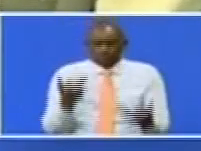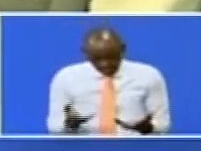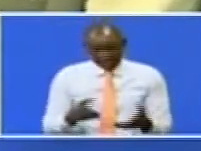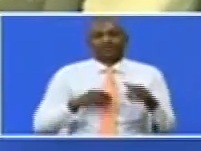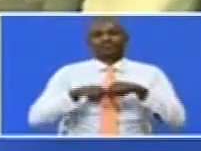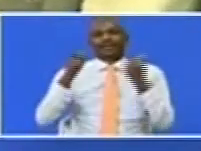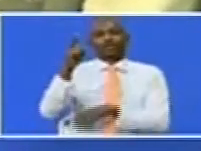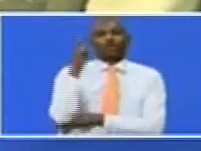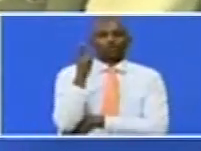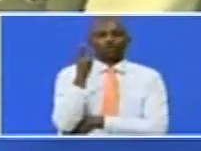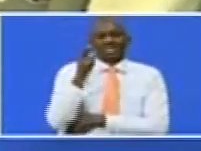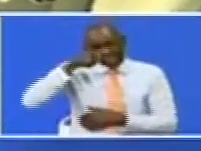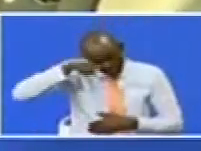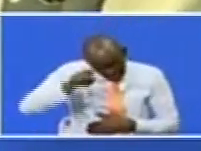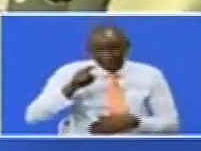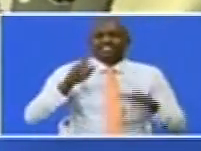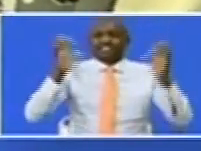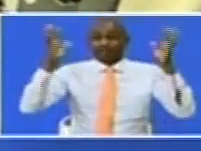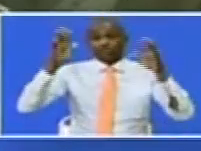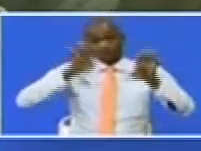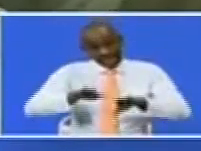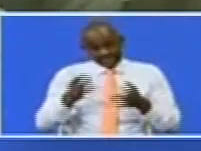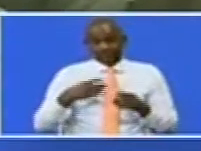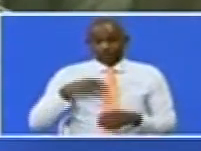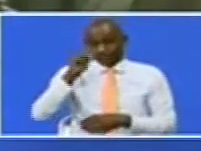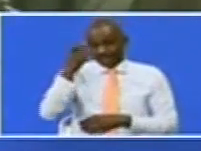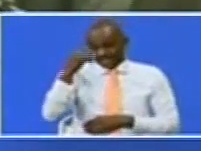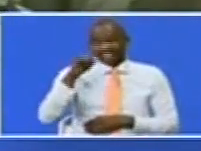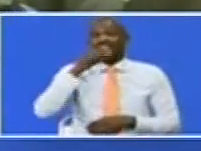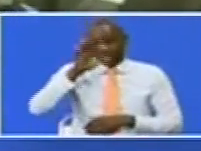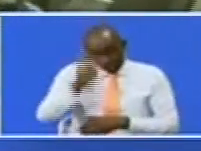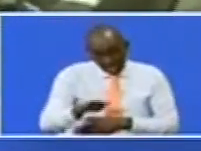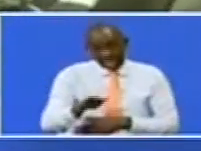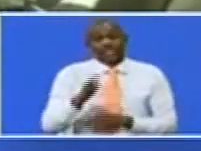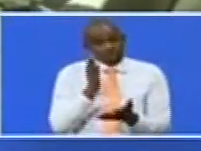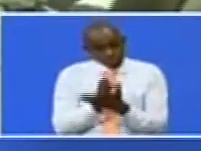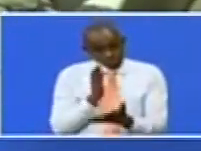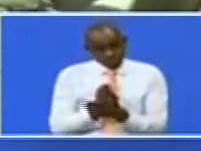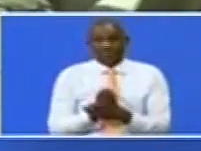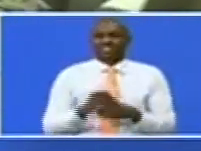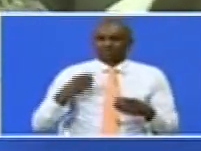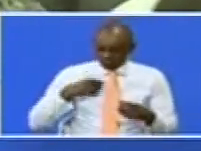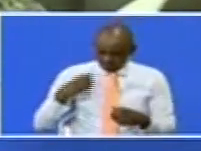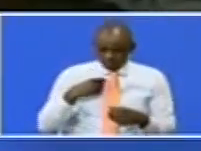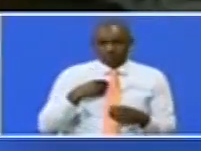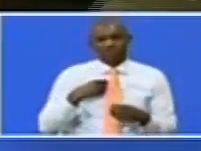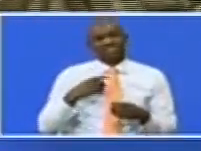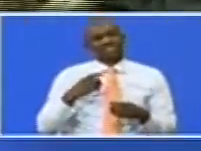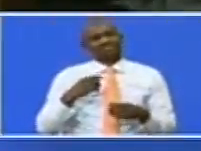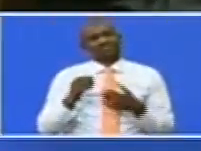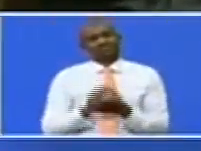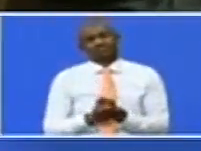law. What was supposed to be a celebration party for Mary Luma's son for great grades turned into a sour moment.